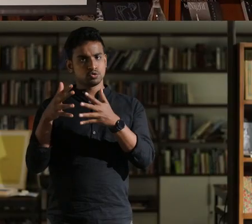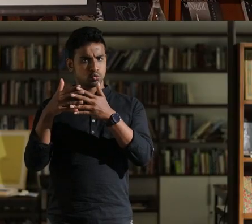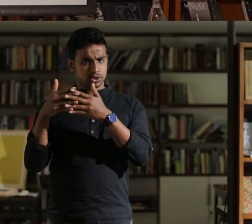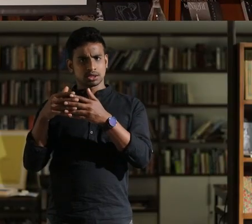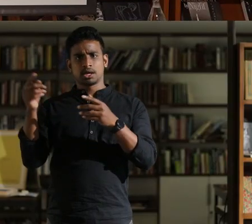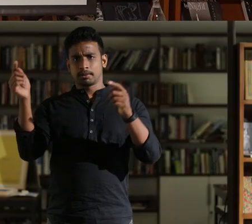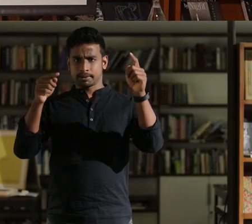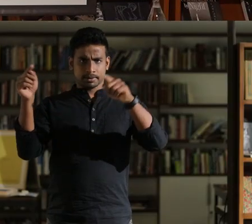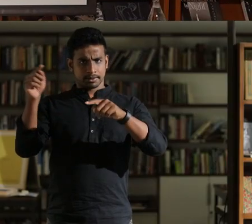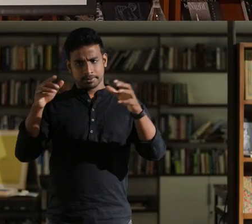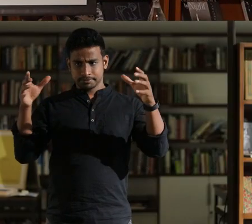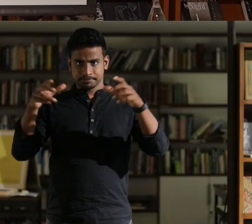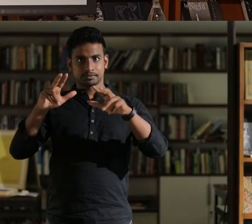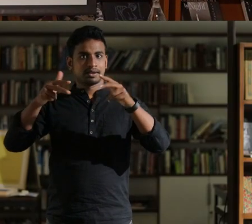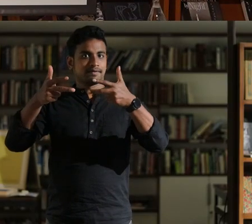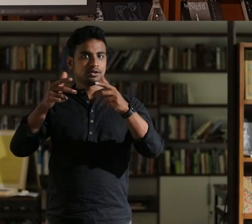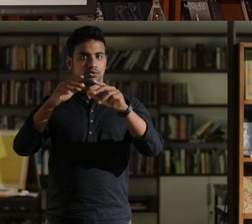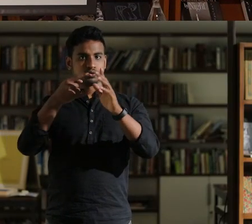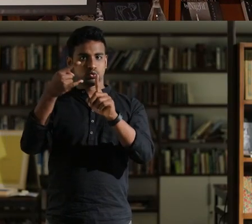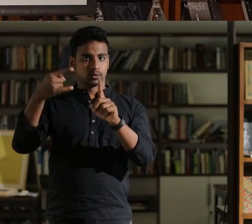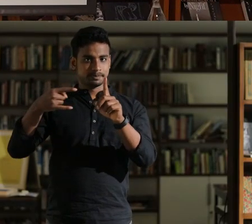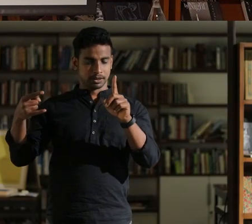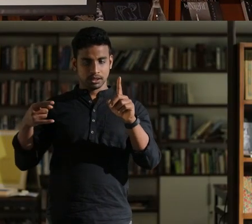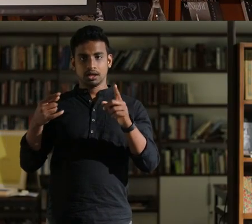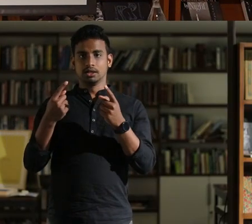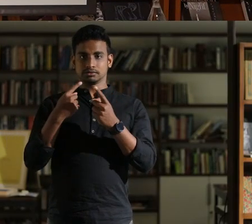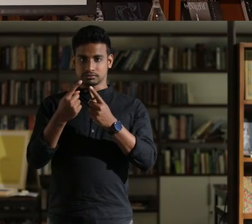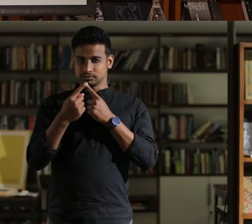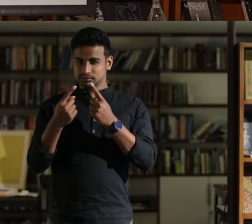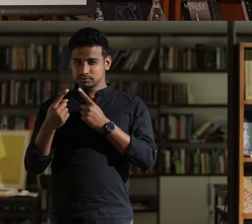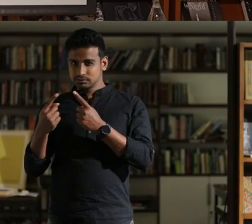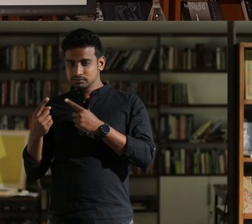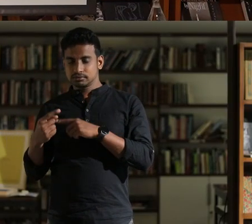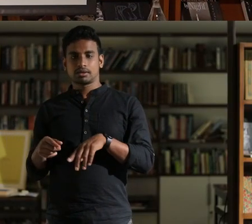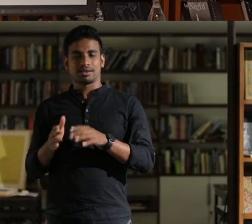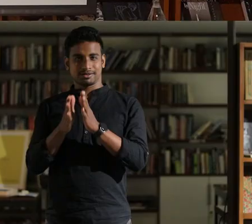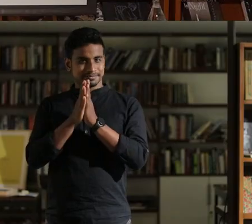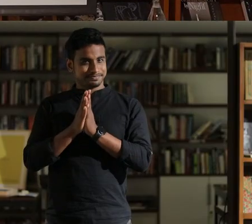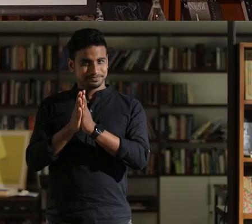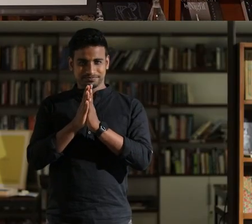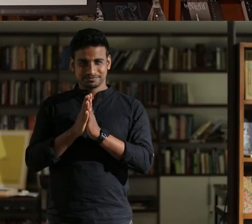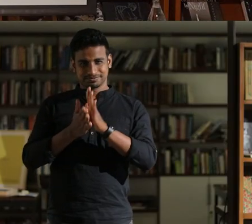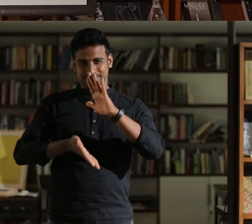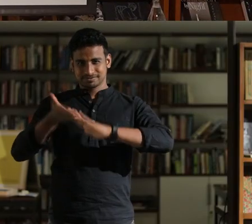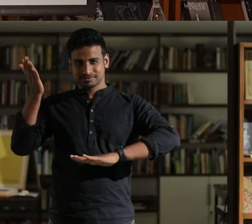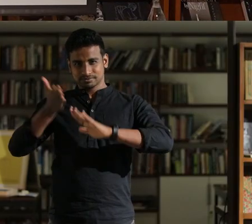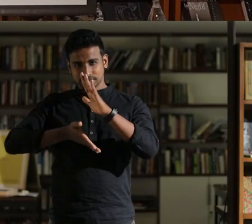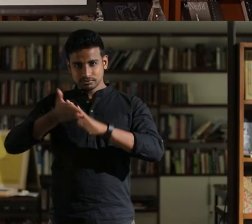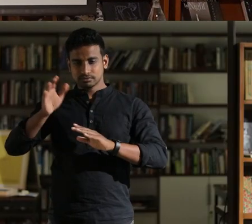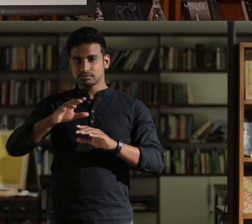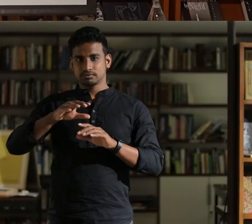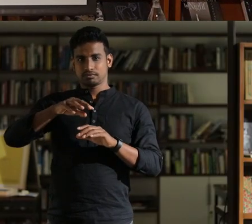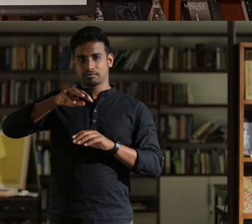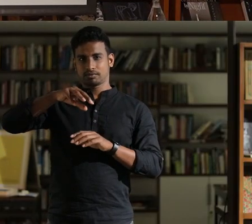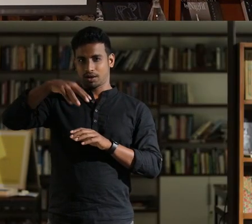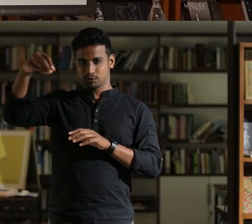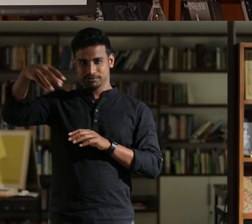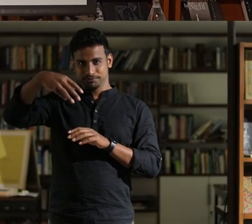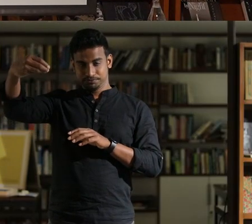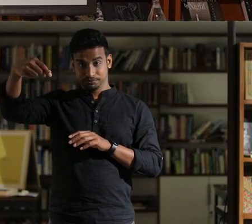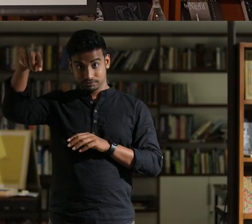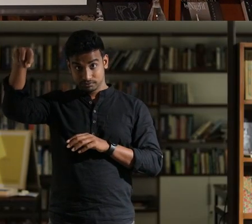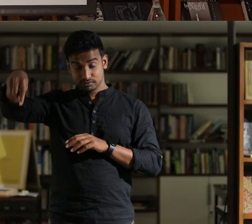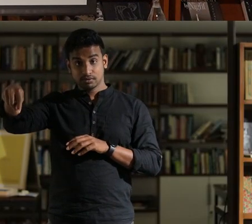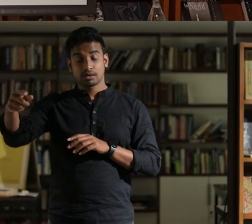who were mostly from Myanmar dispersed around the world, wondering how they could bring